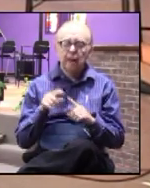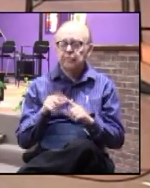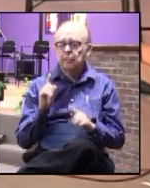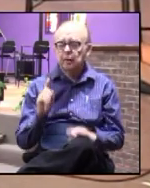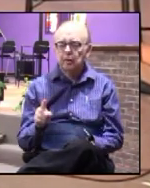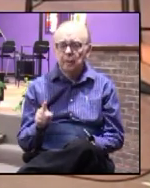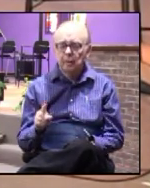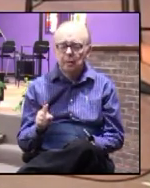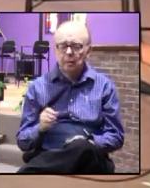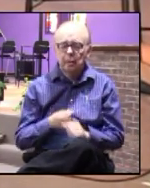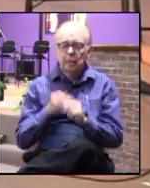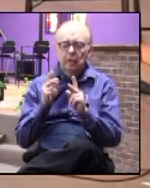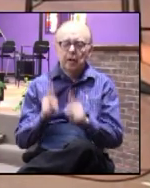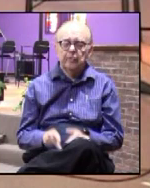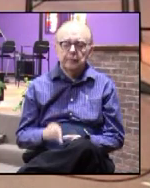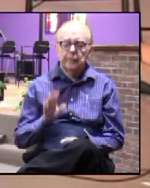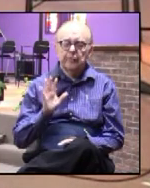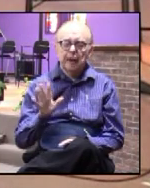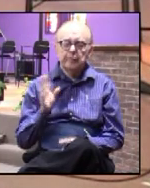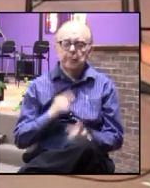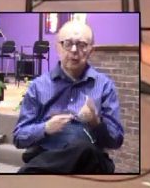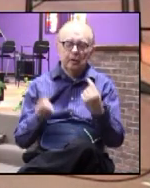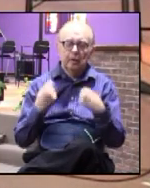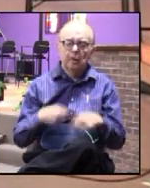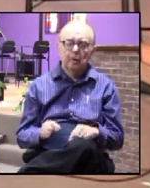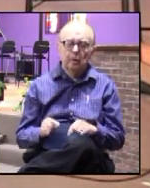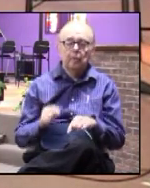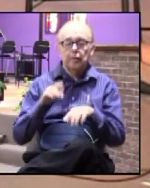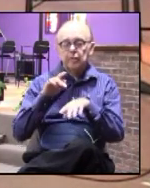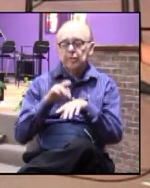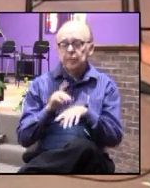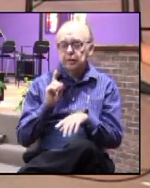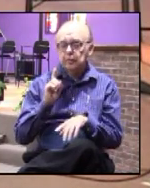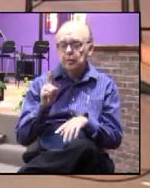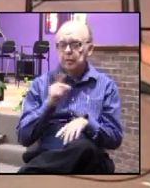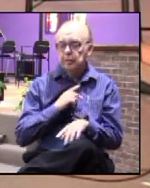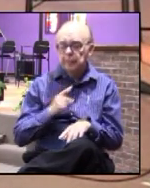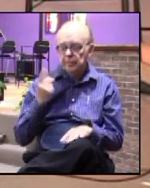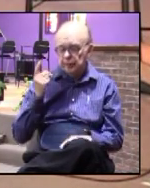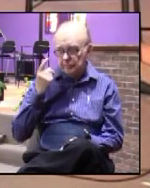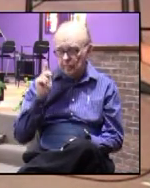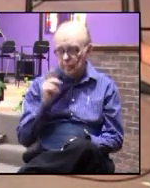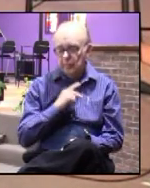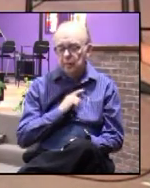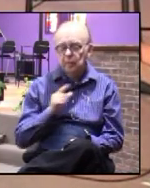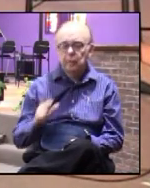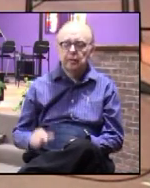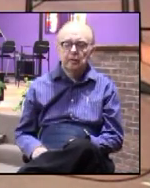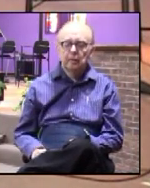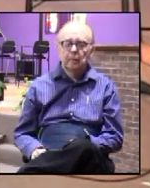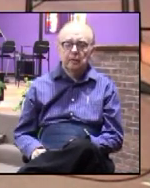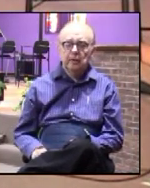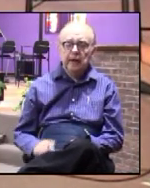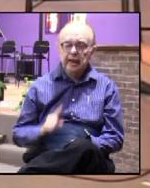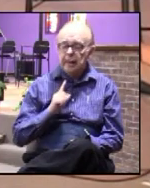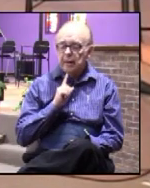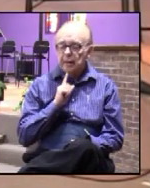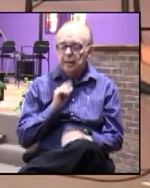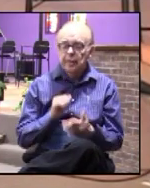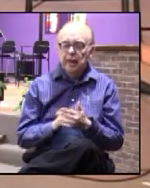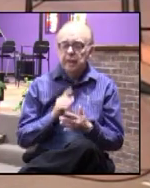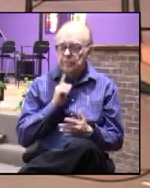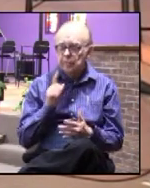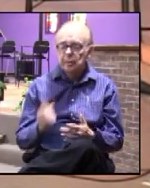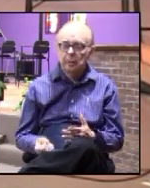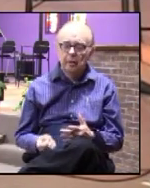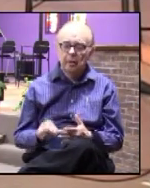So for every 5 attenders, we are reaching one person for the Lord. That is a growing church.